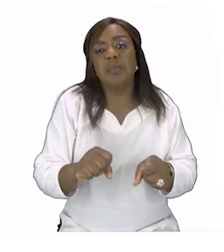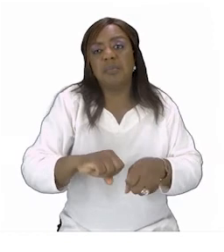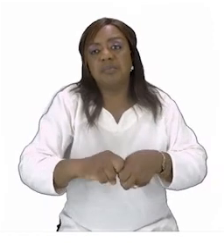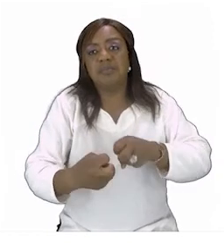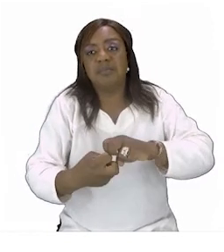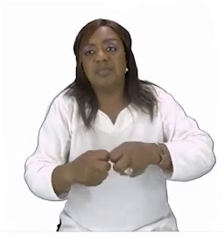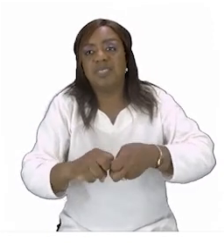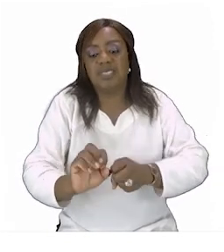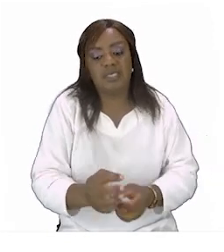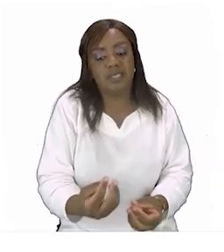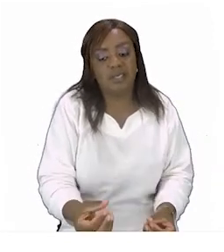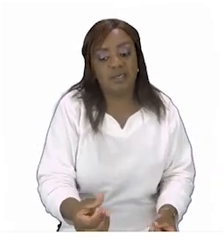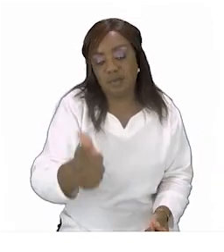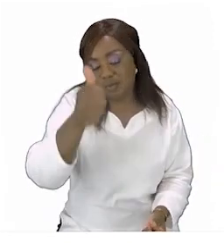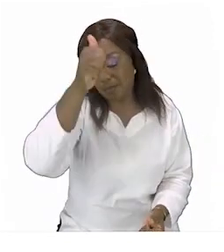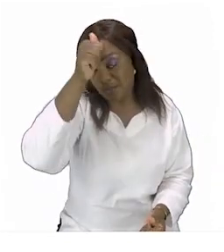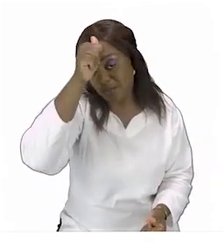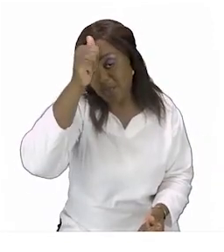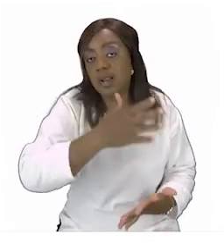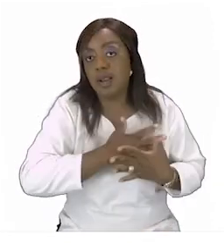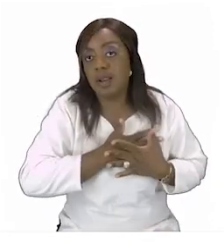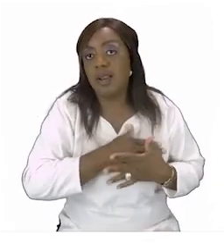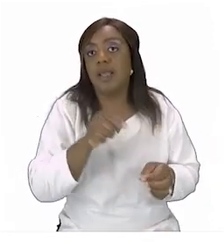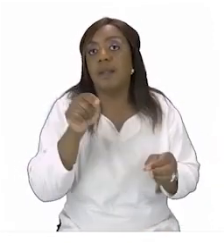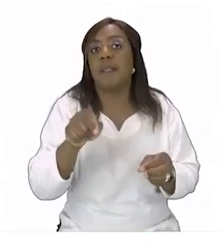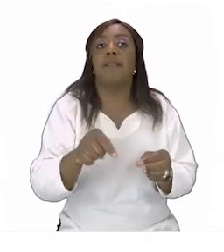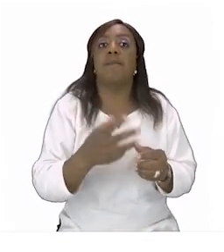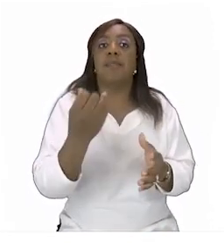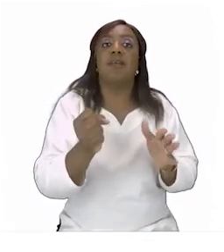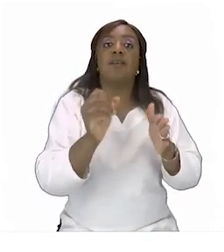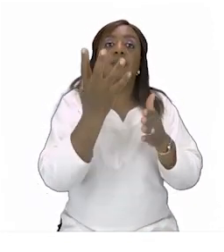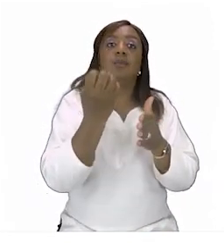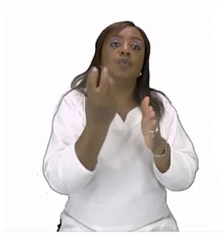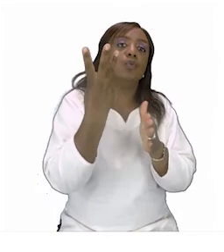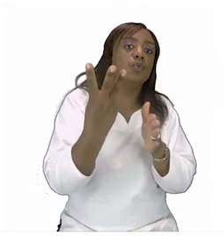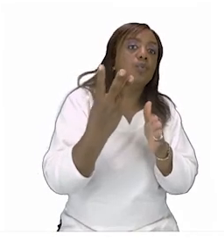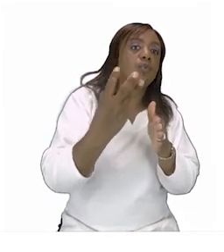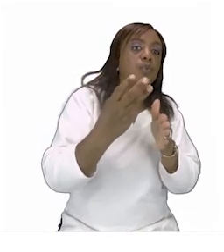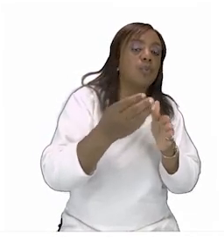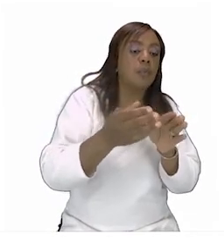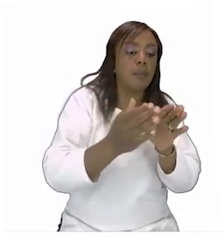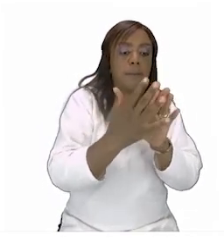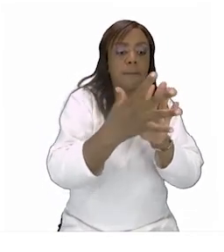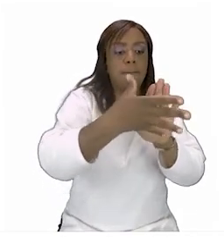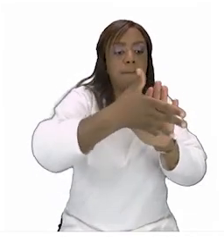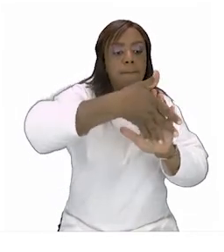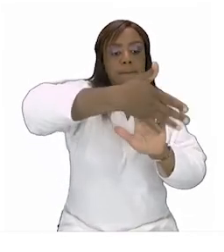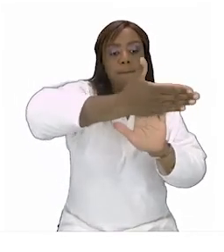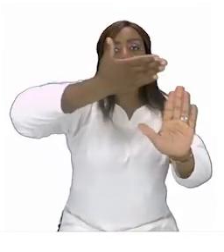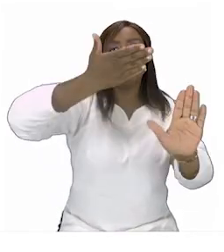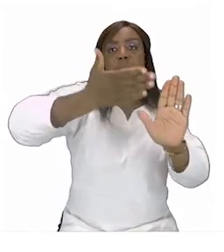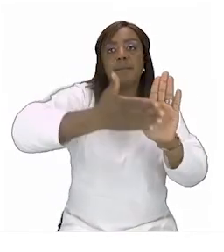are very clever. Here we have two boxes that have many numbers in them.